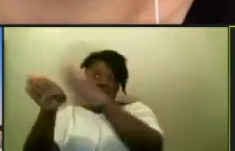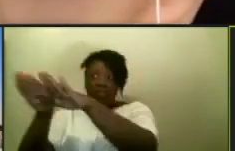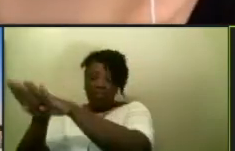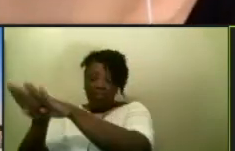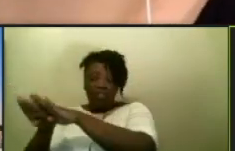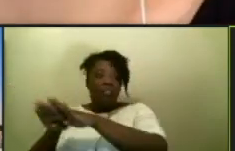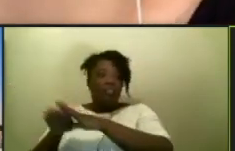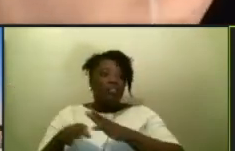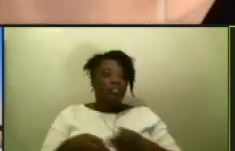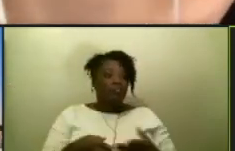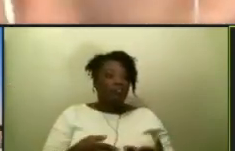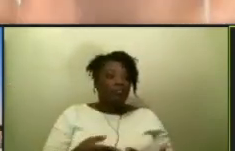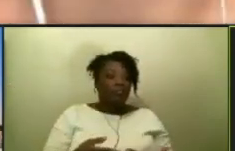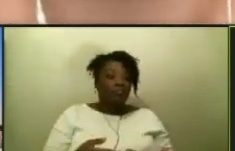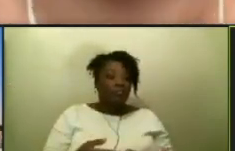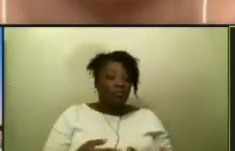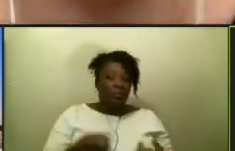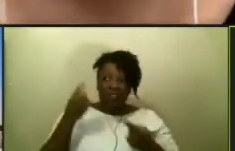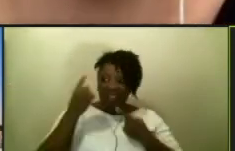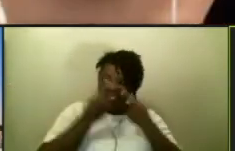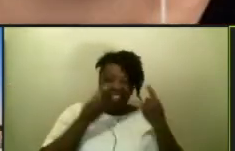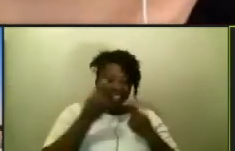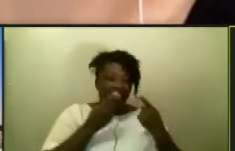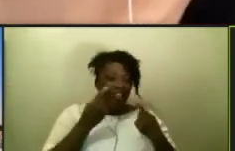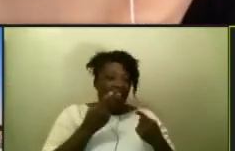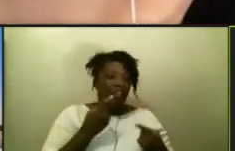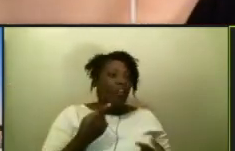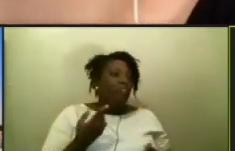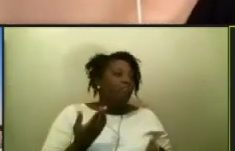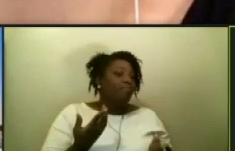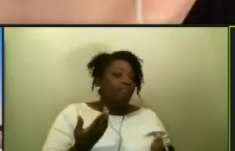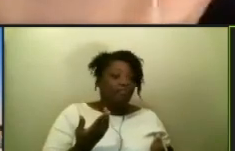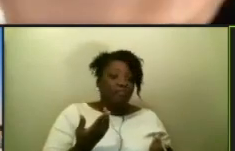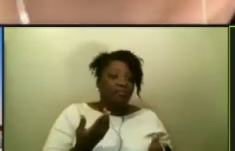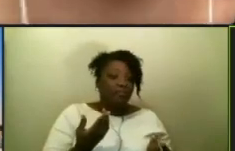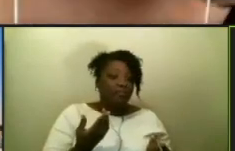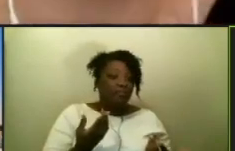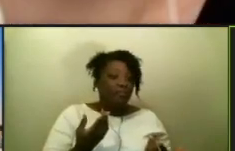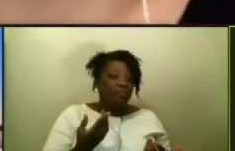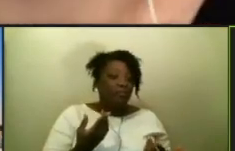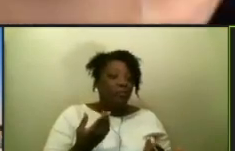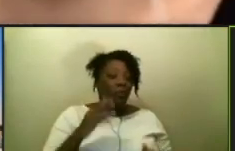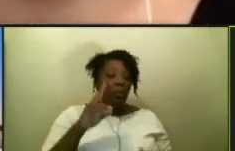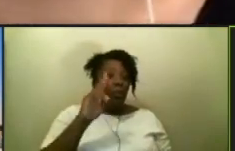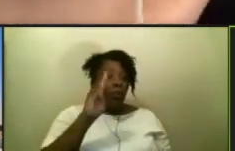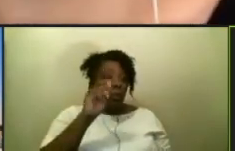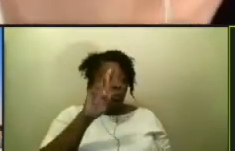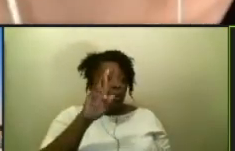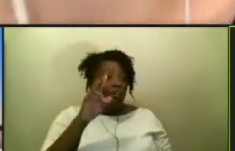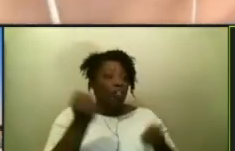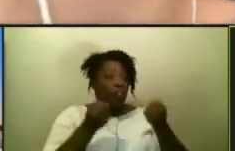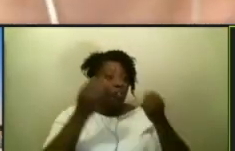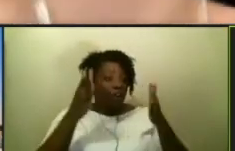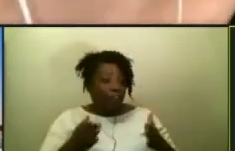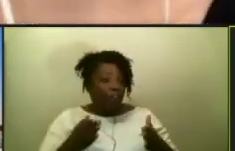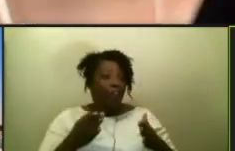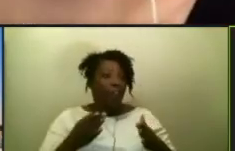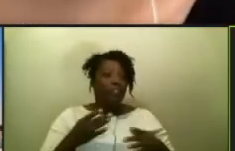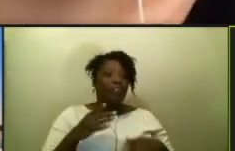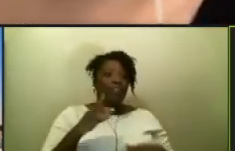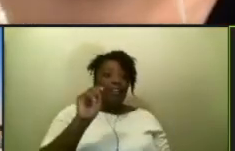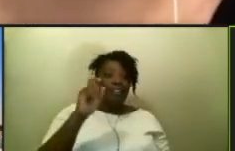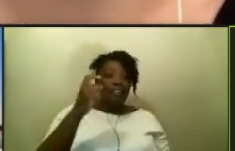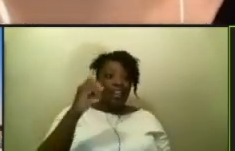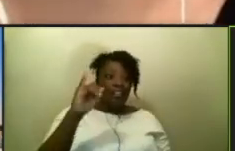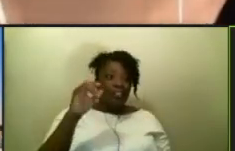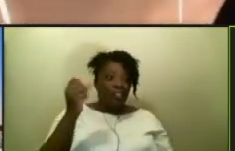right? If you think of the braiders, if you think of a lot of the, you know, Uber drivers, the taxi drivers and stuff like that, they make up a very